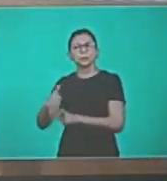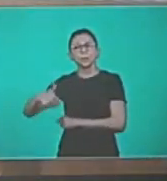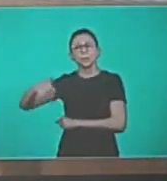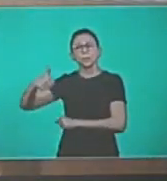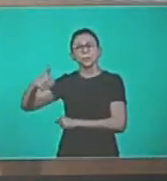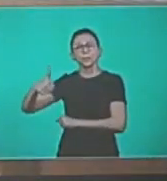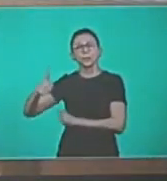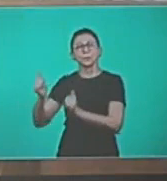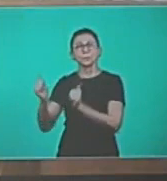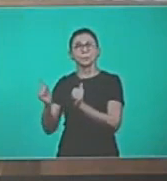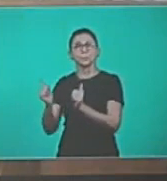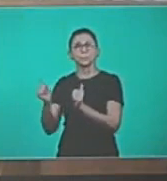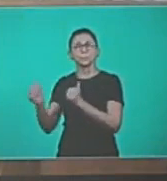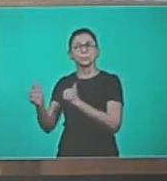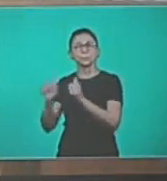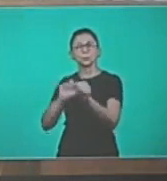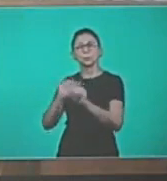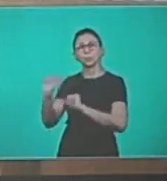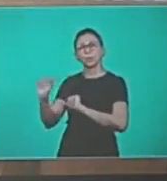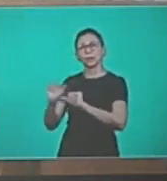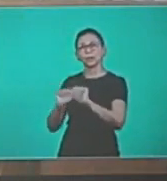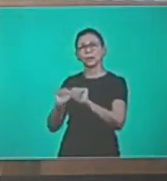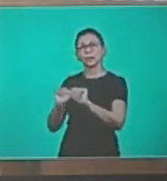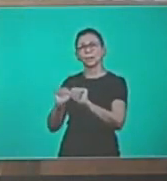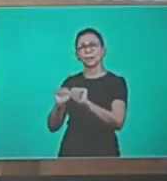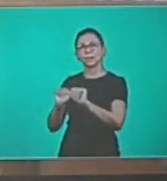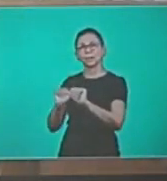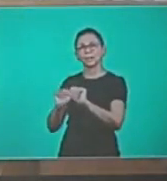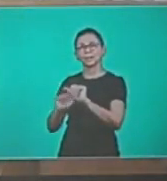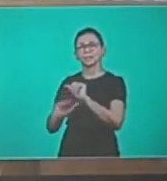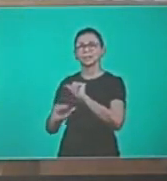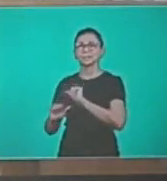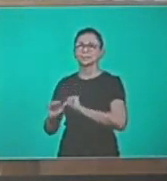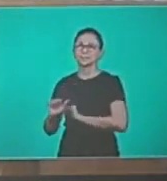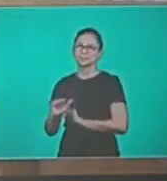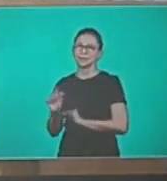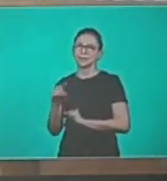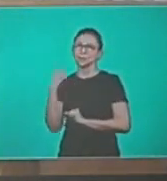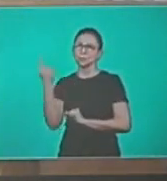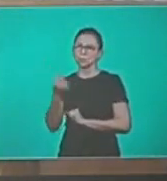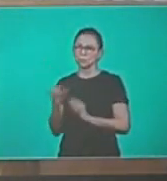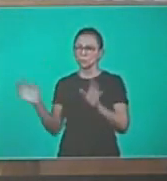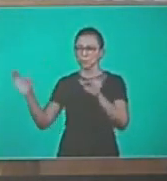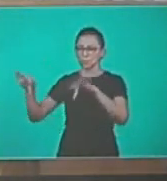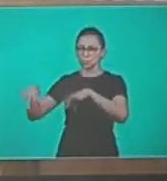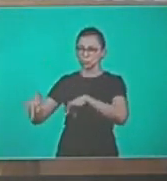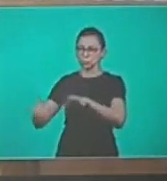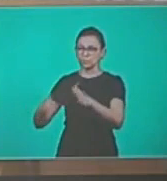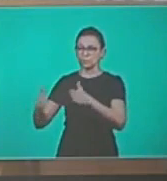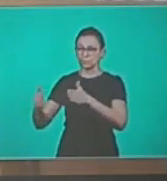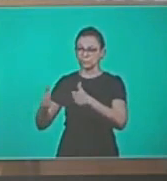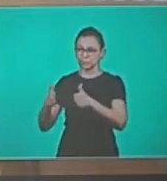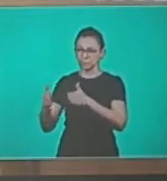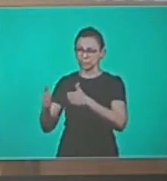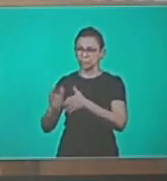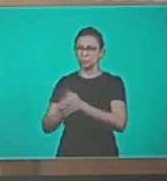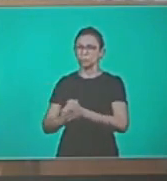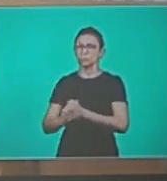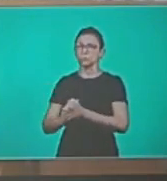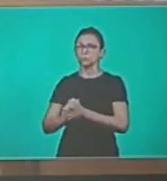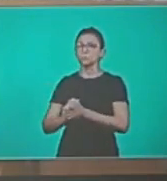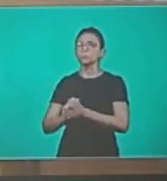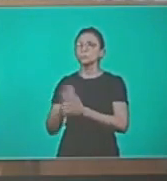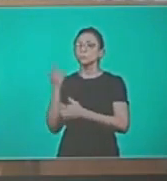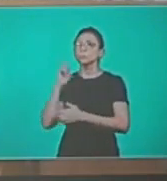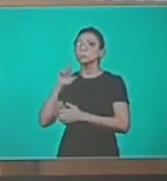already there. But the last ones will be raptured. So it will be a great